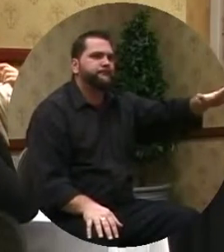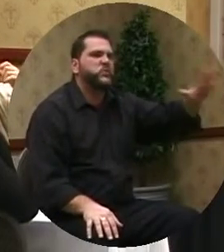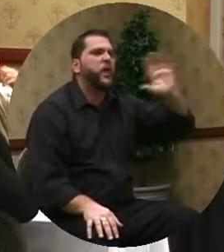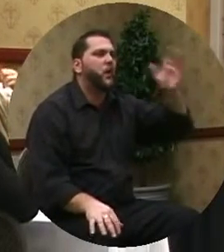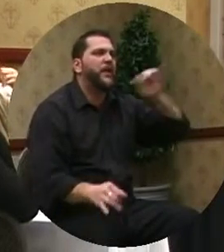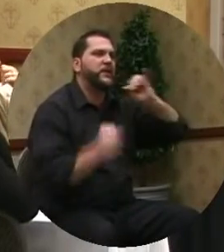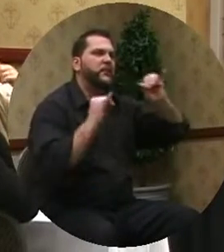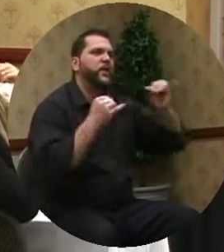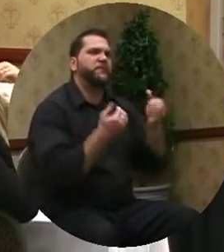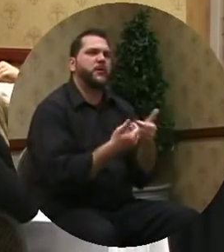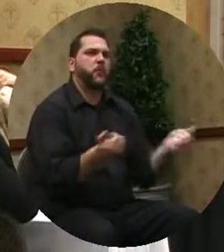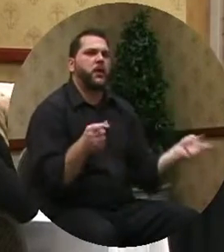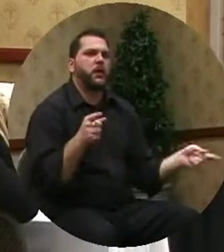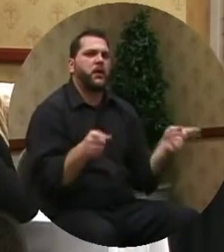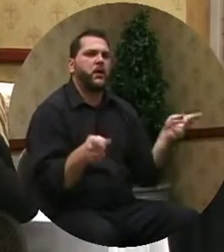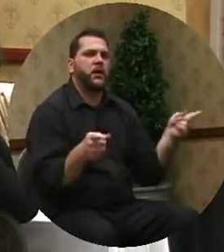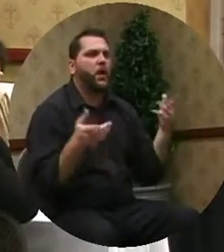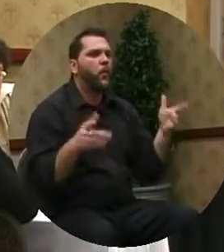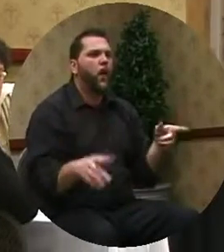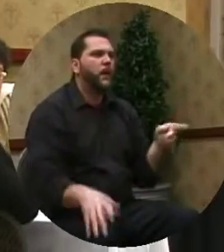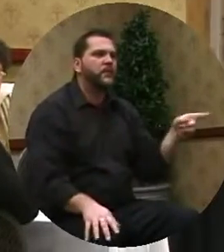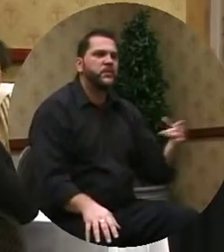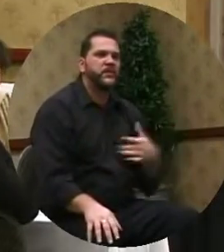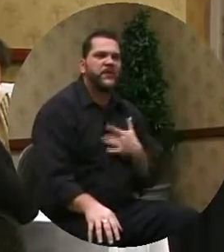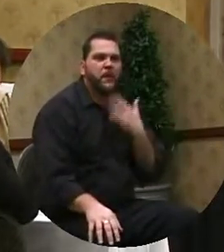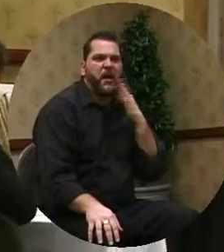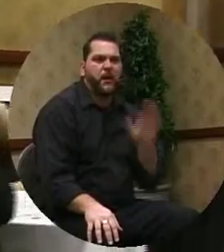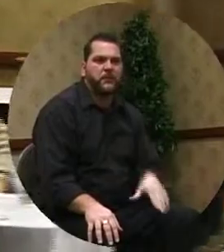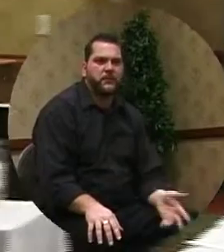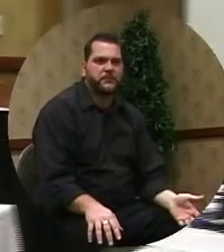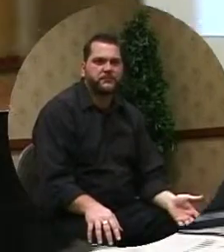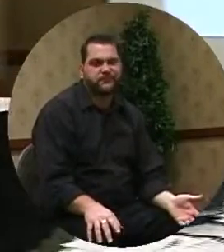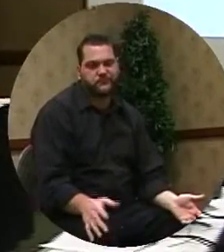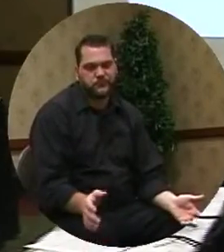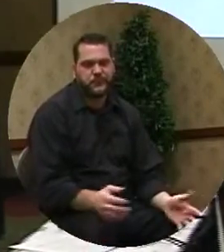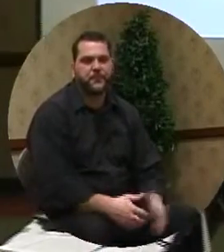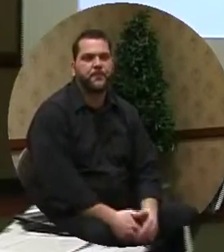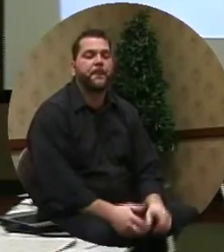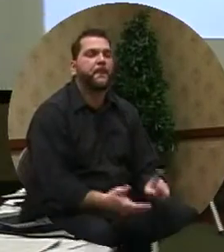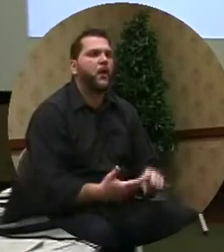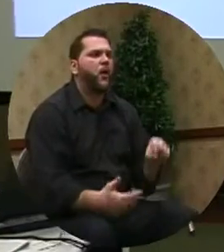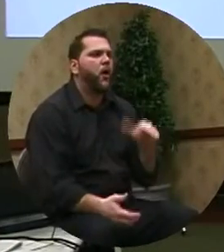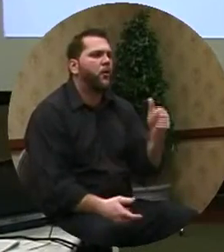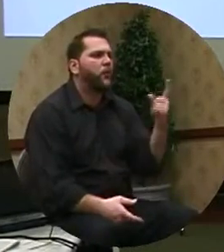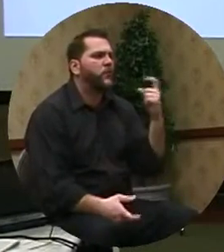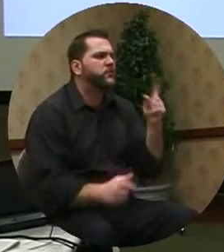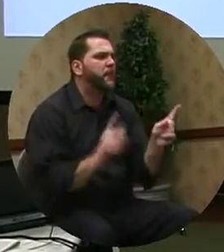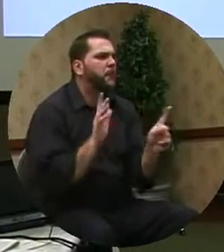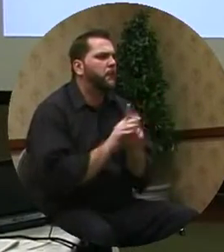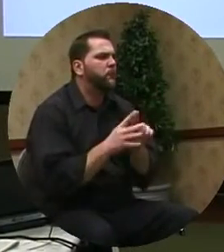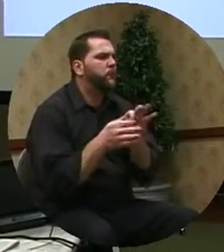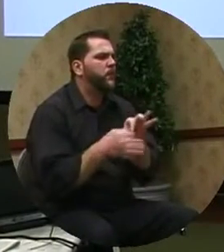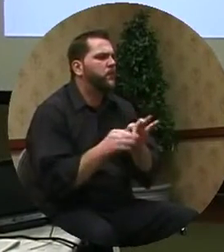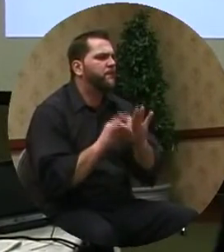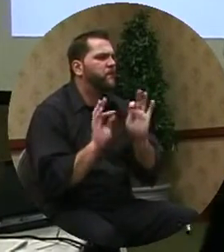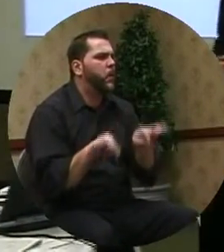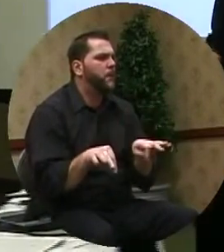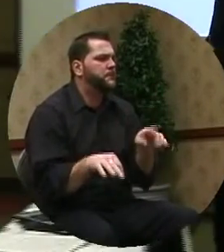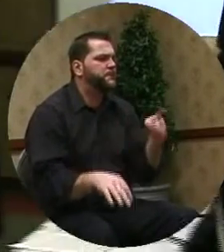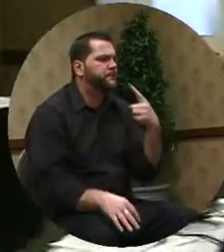to feel badly. Okay. One of the other questions on the form was